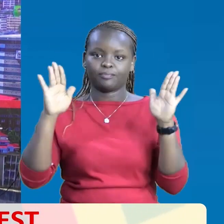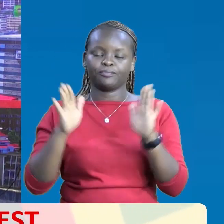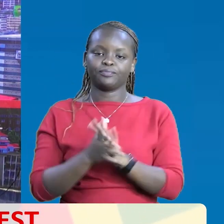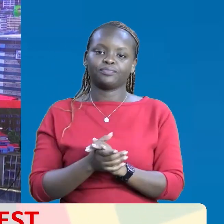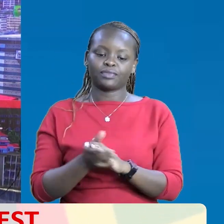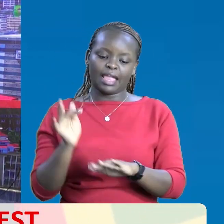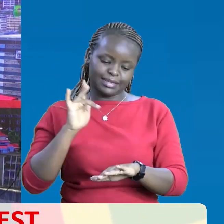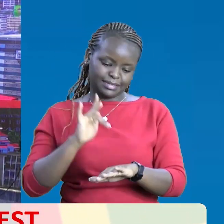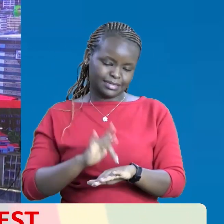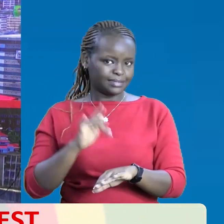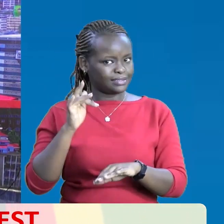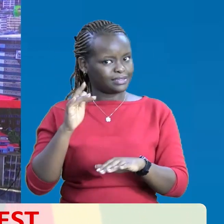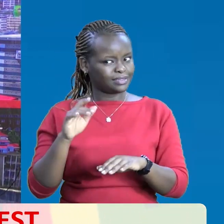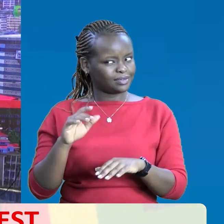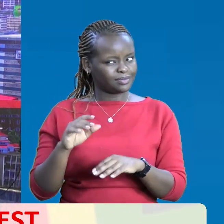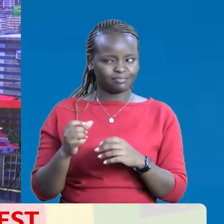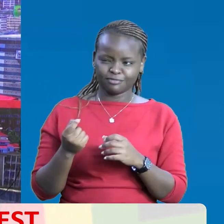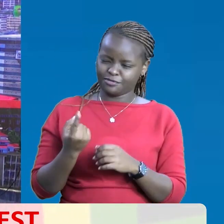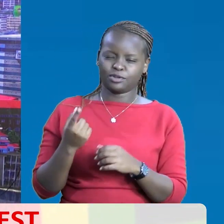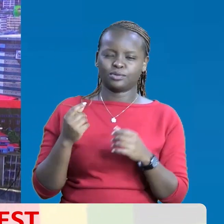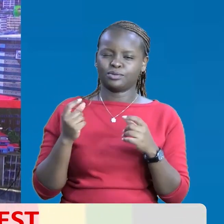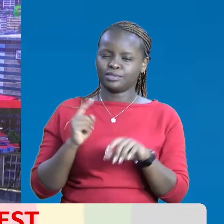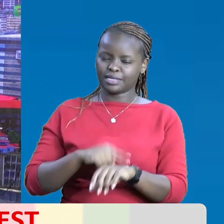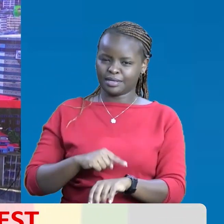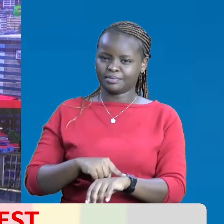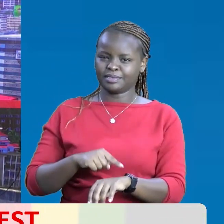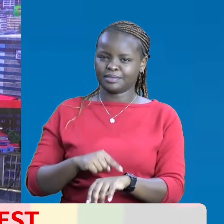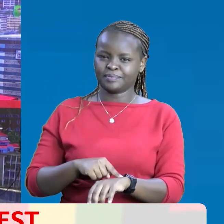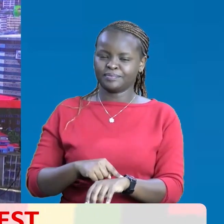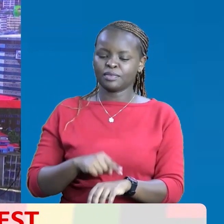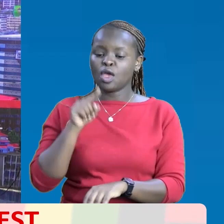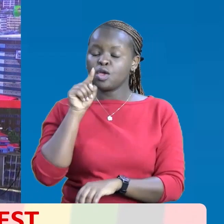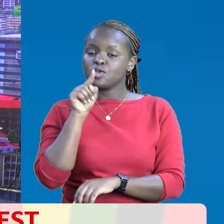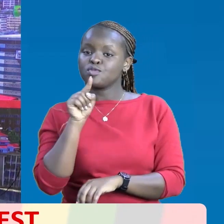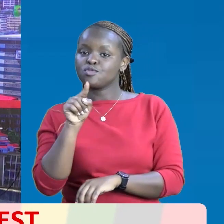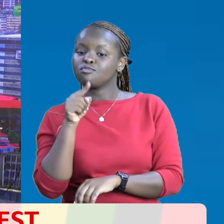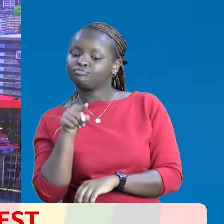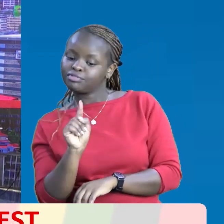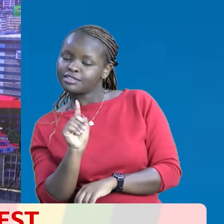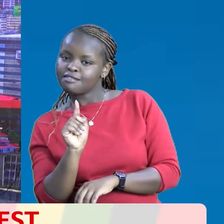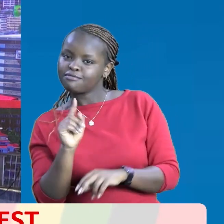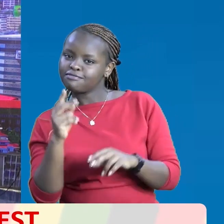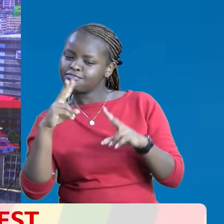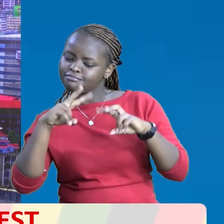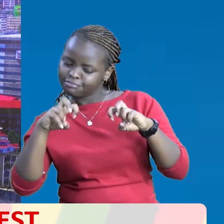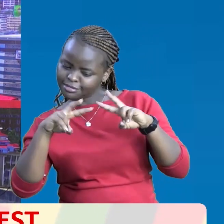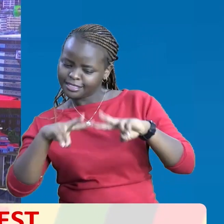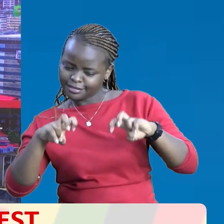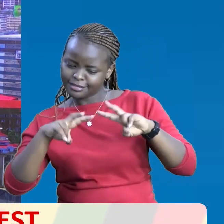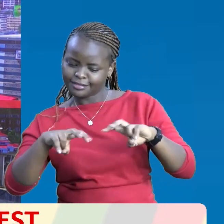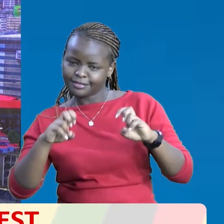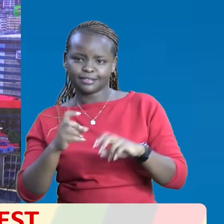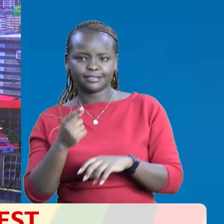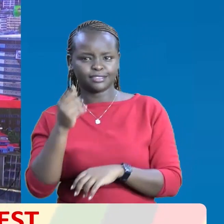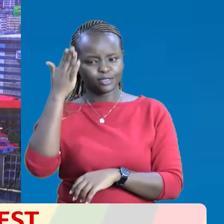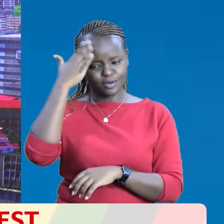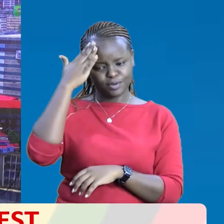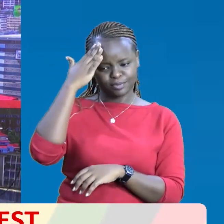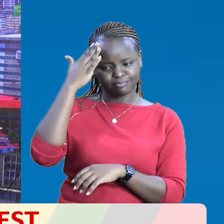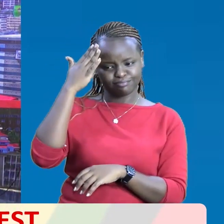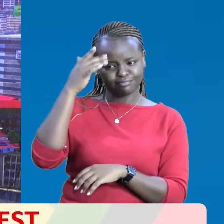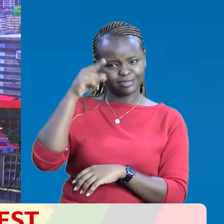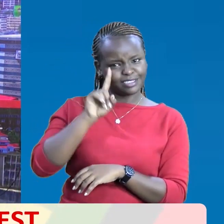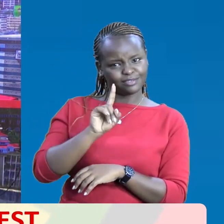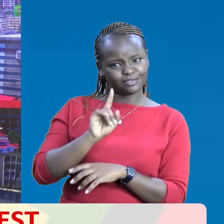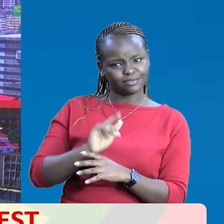mara. Ndio hiyo sasa. So sasa hii achana watu. Self-awareness. Wewe mwenyewe umejichunguza, umejitambua, unajionaje? Do